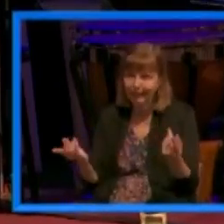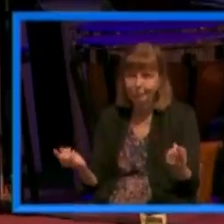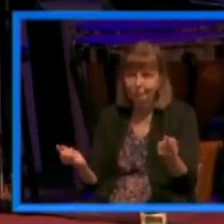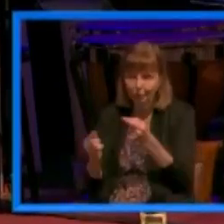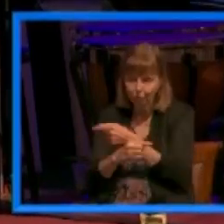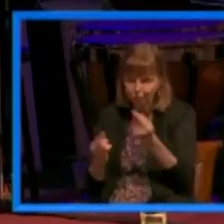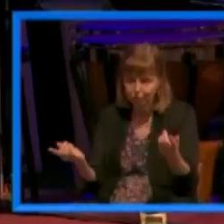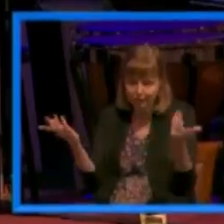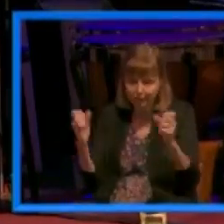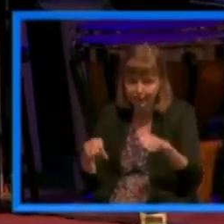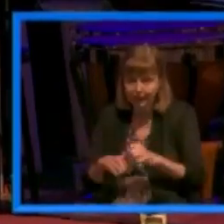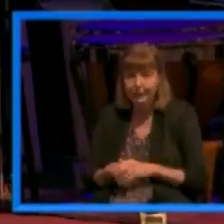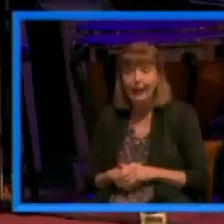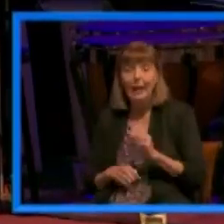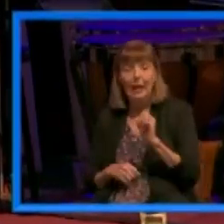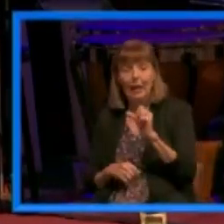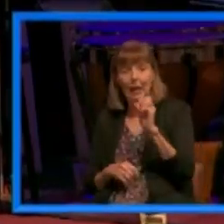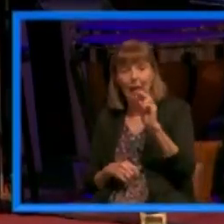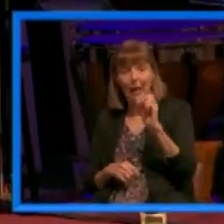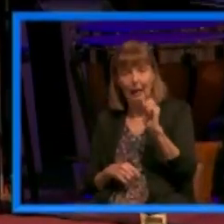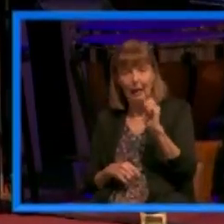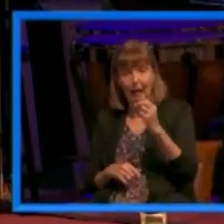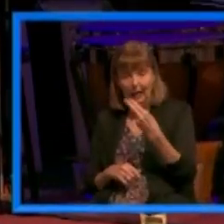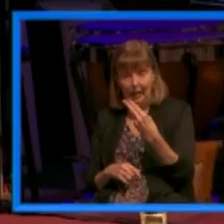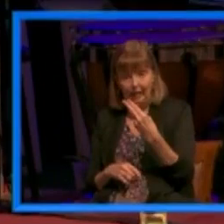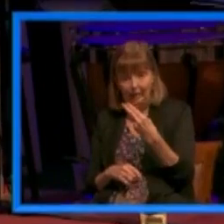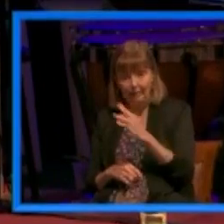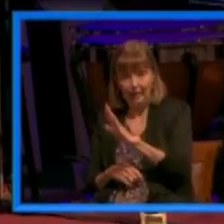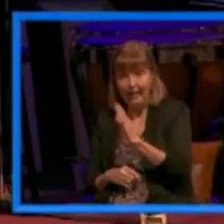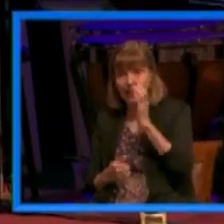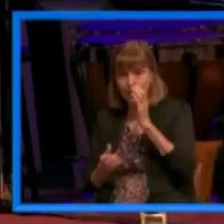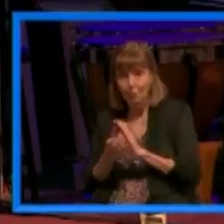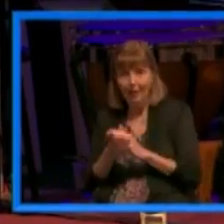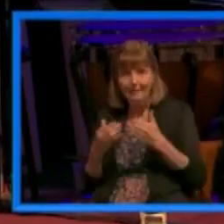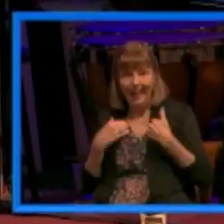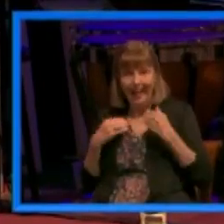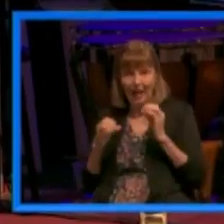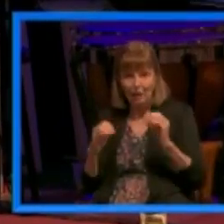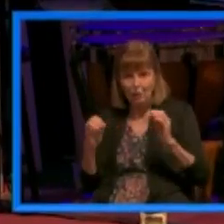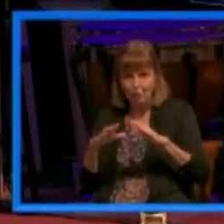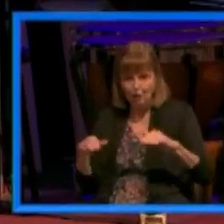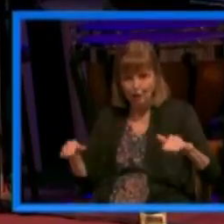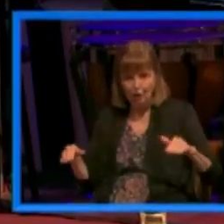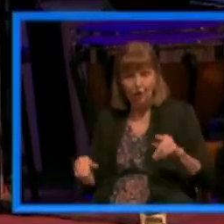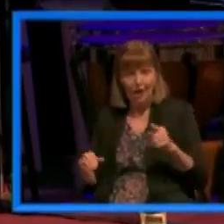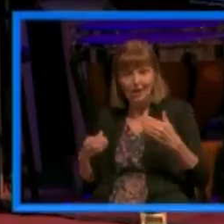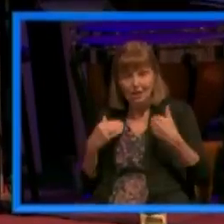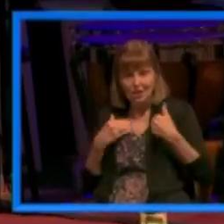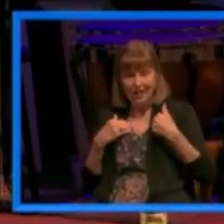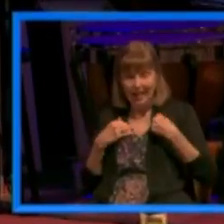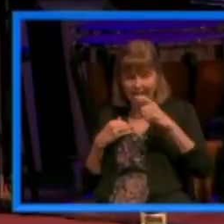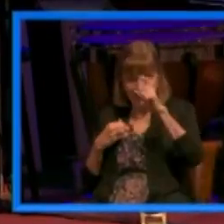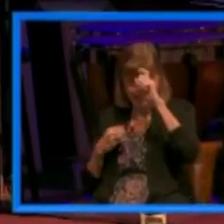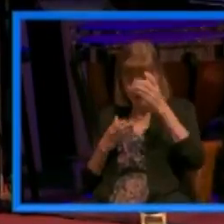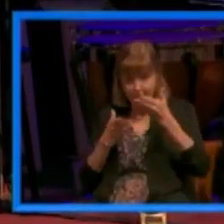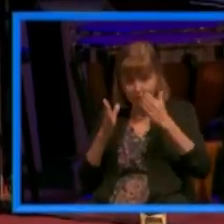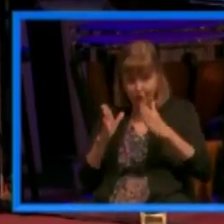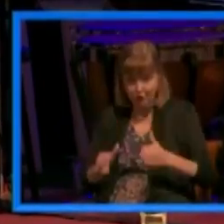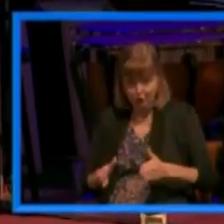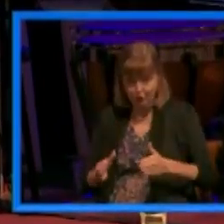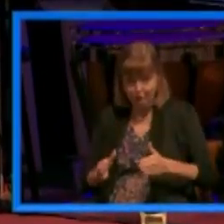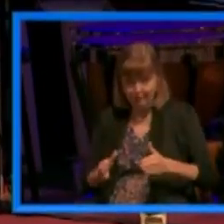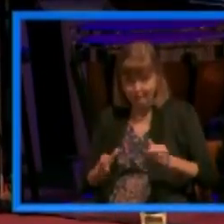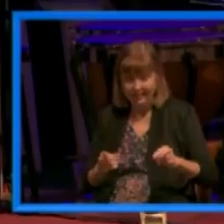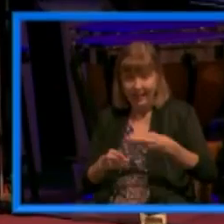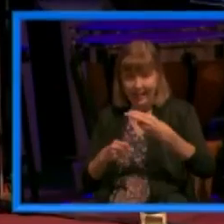Sarah, Abram's wife, had borne him no children. She had a female Egyptian servant whose name was Hagar, and Sarah